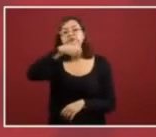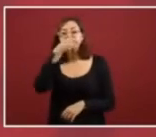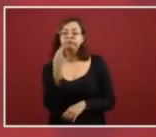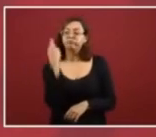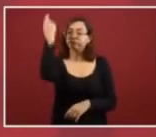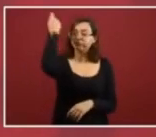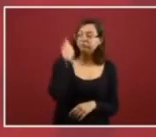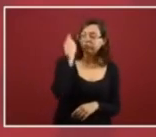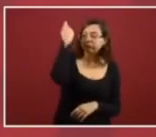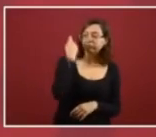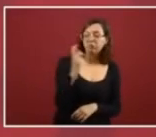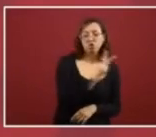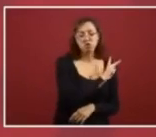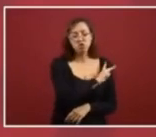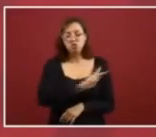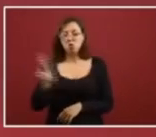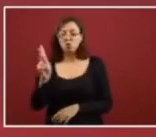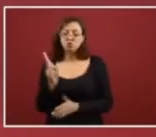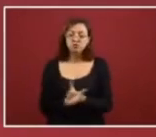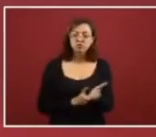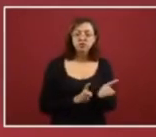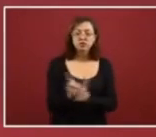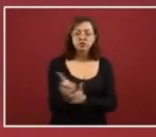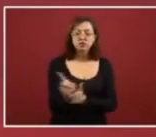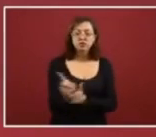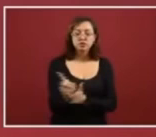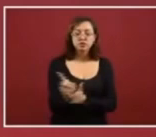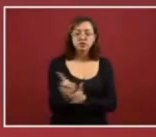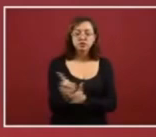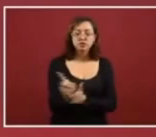he says, if we're going to take. ¿Cómo van a quitar eso? Wait.